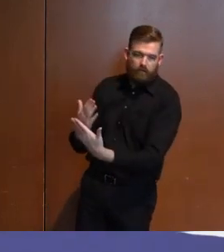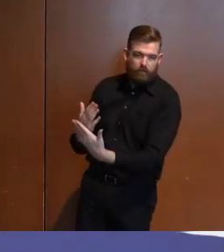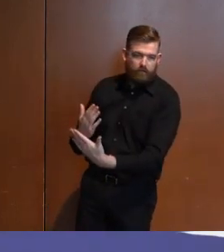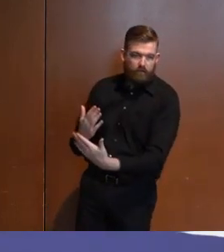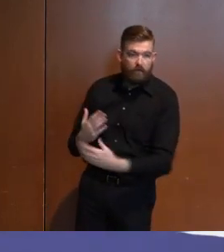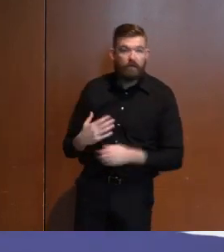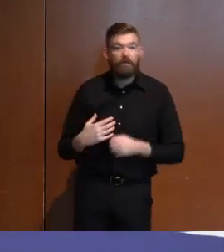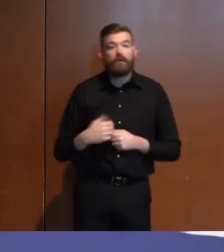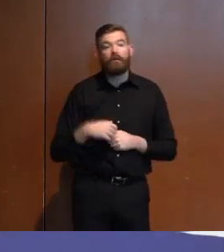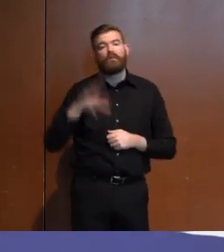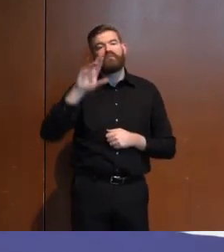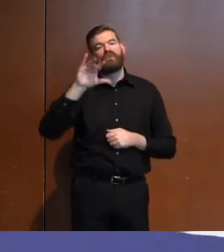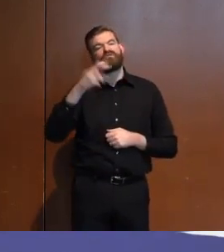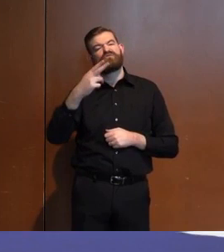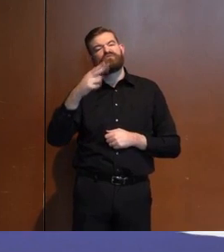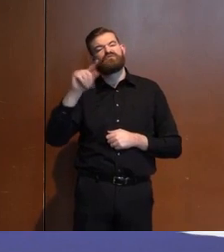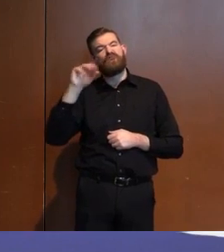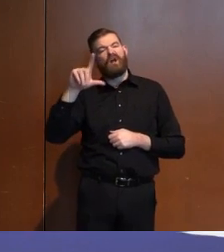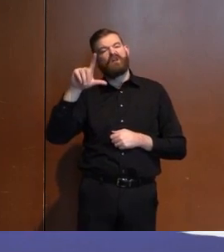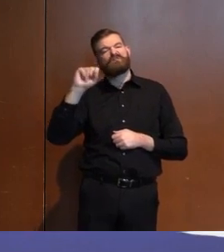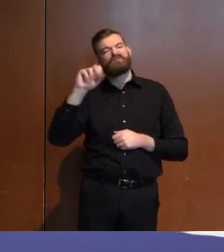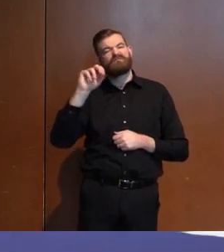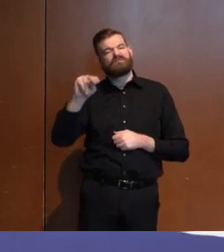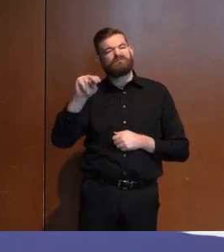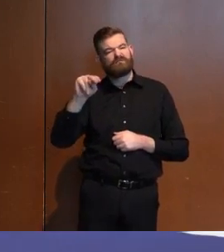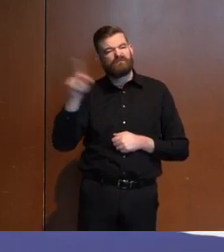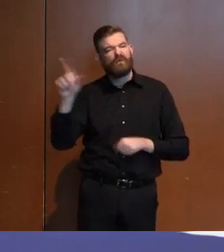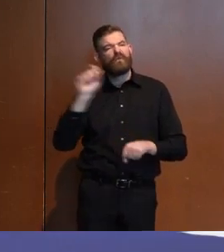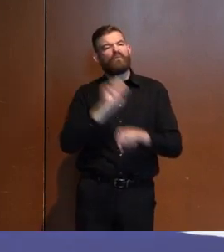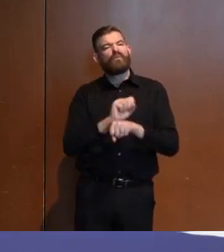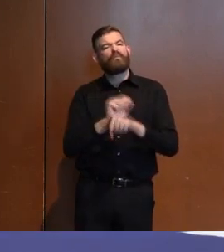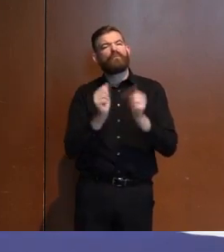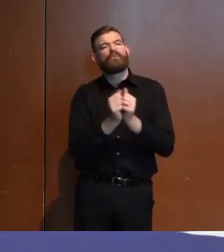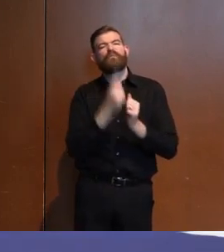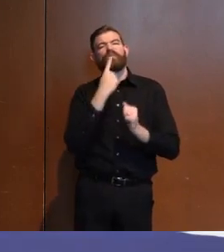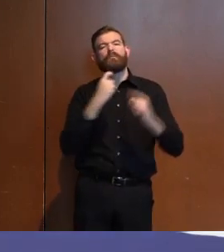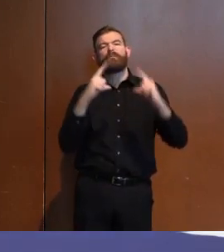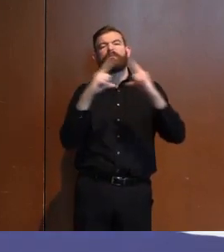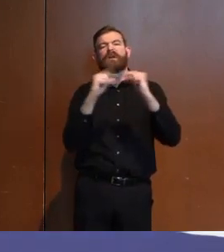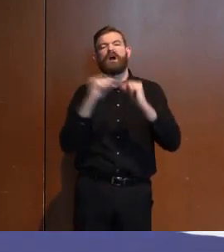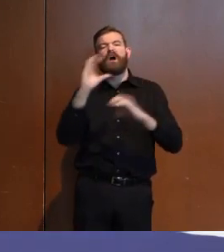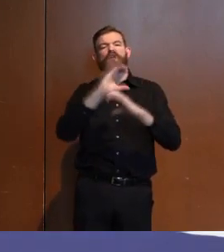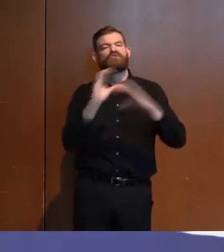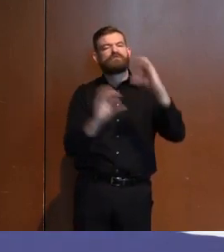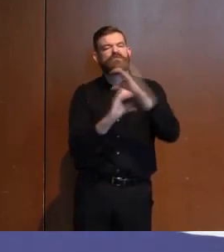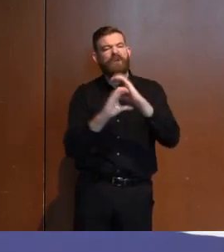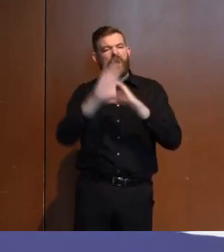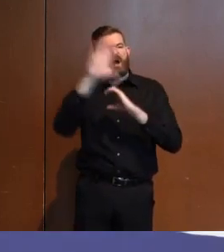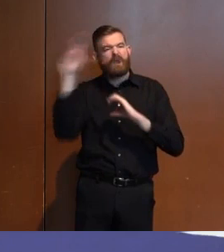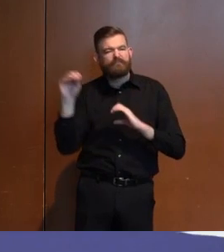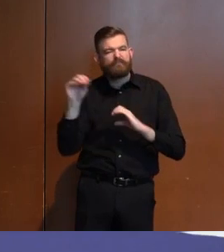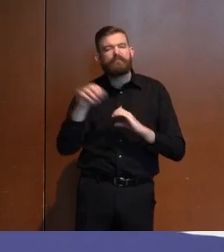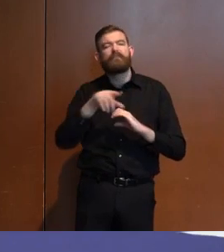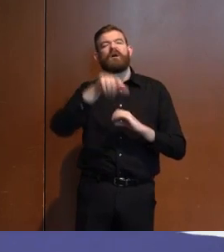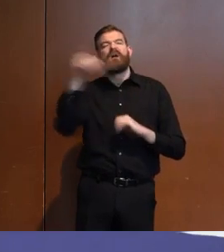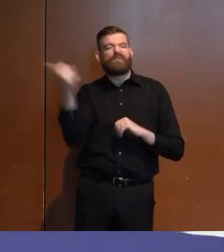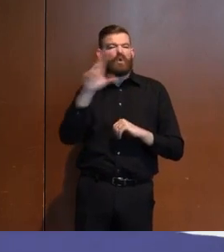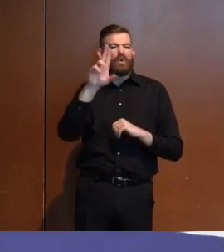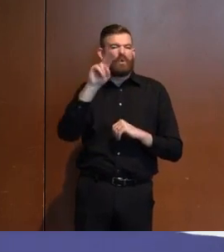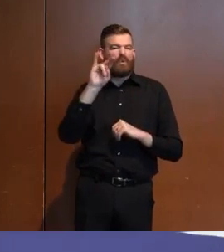friend who's on top of the bricklayers and allied craft workers who made a donation to Burlington County healthcare workers of